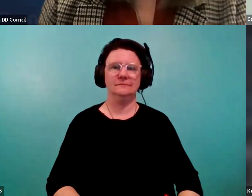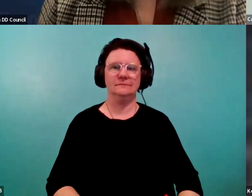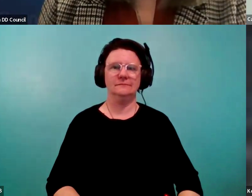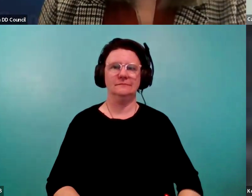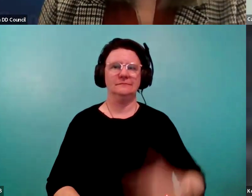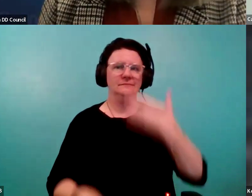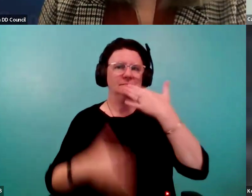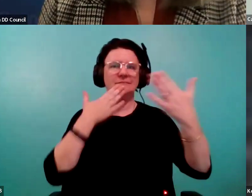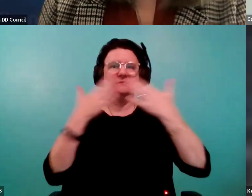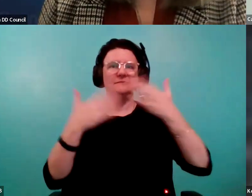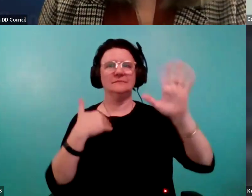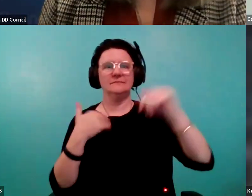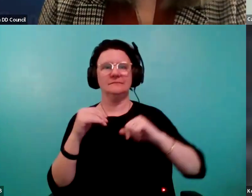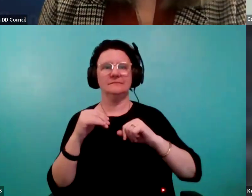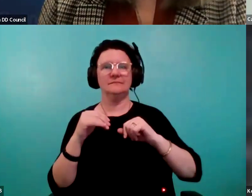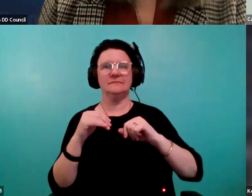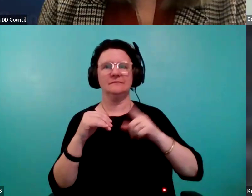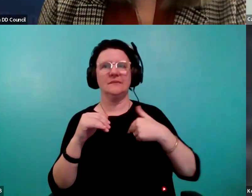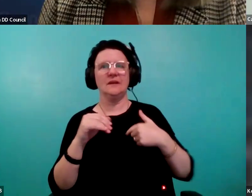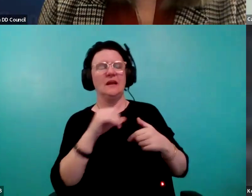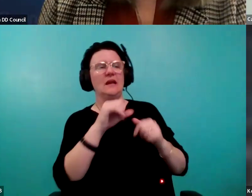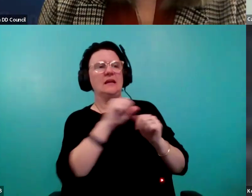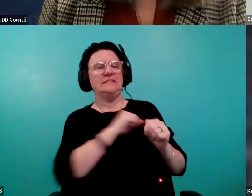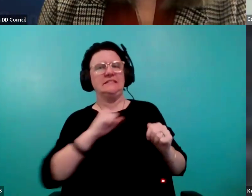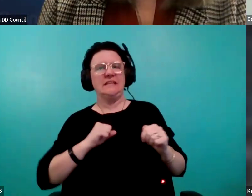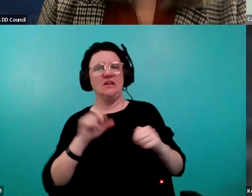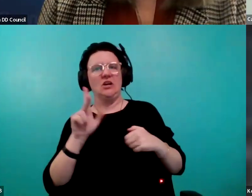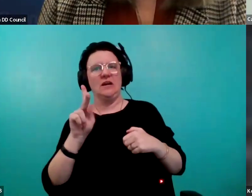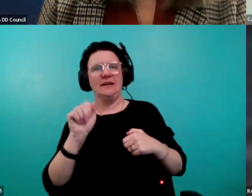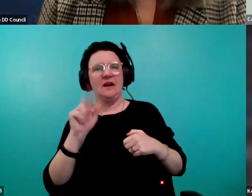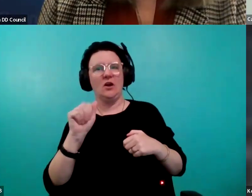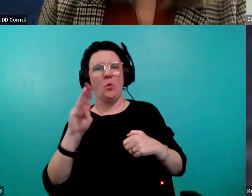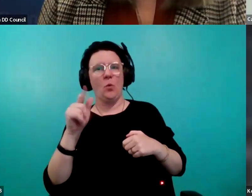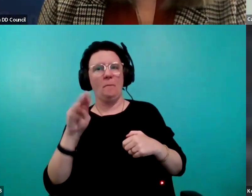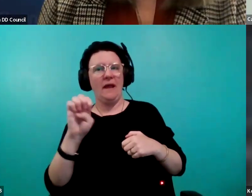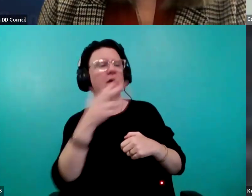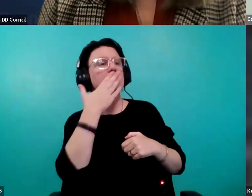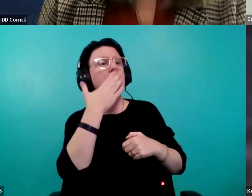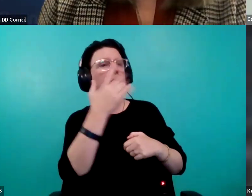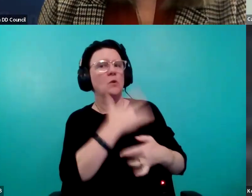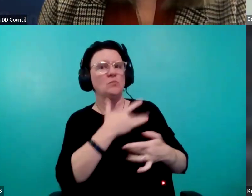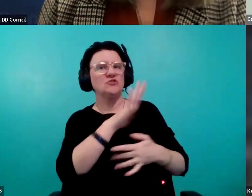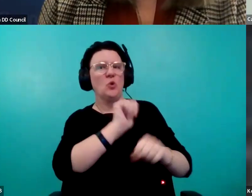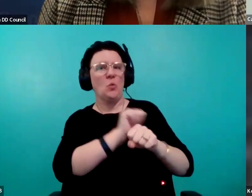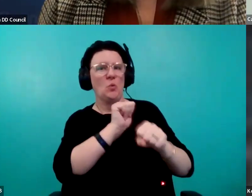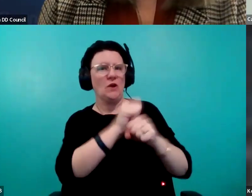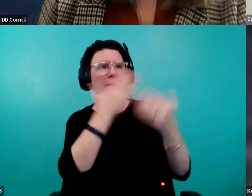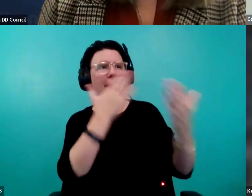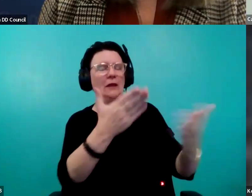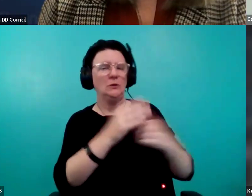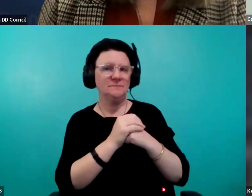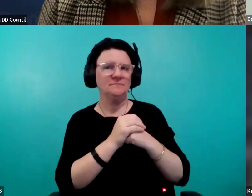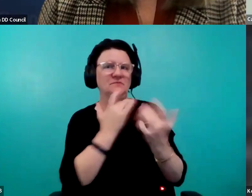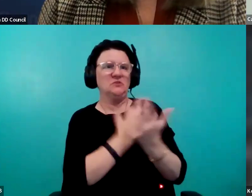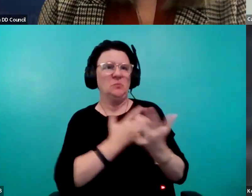Okay, well, This thank is you. Senator Kara Wormy. I'll just echo again with the thank you and appreciating the personal stories.